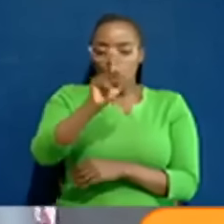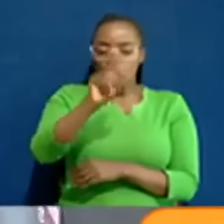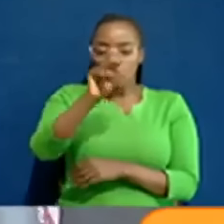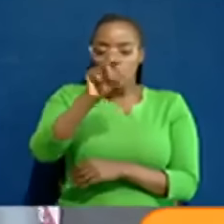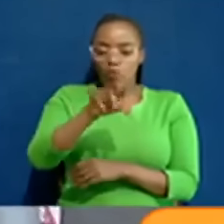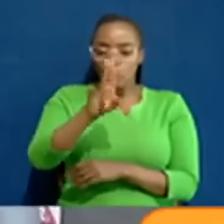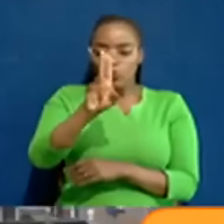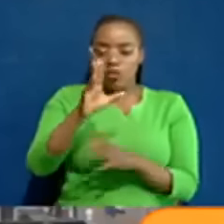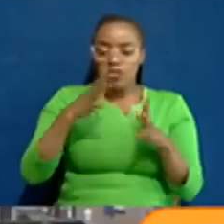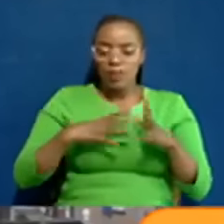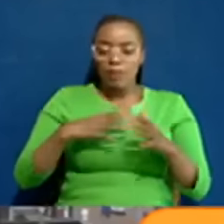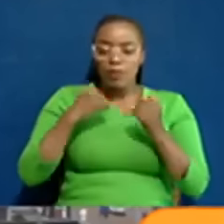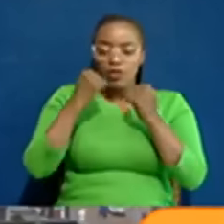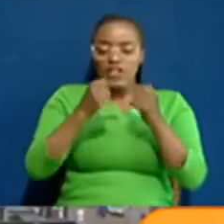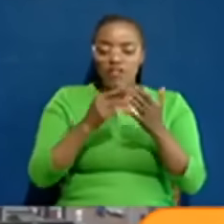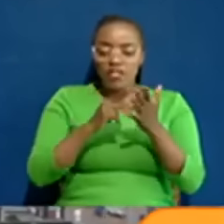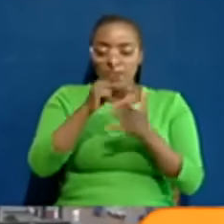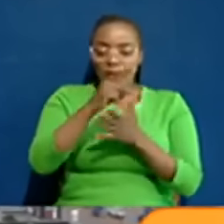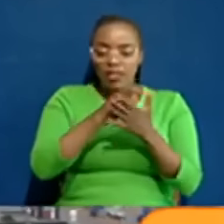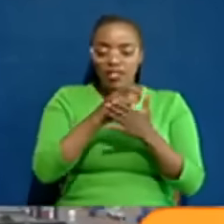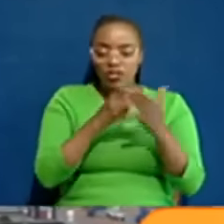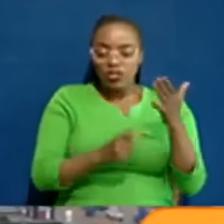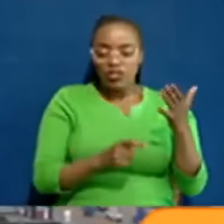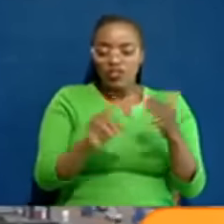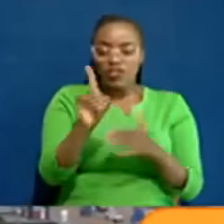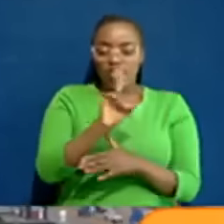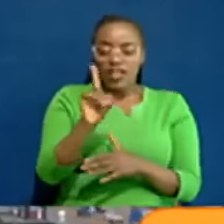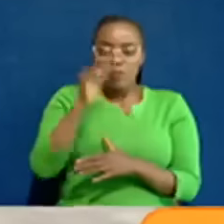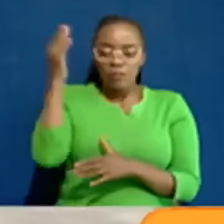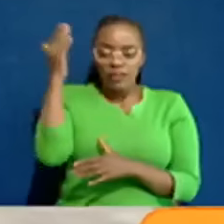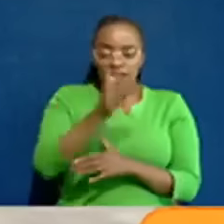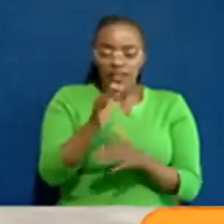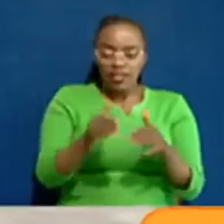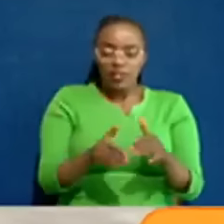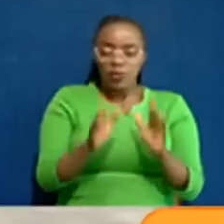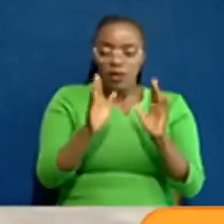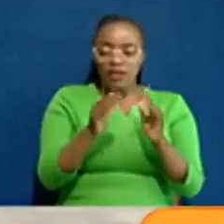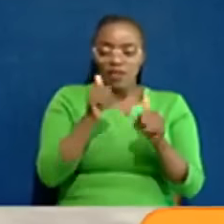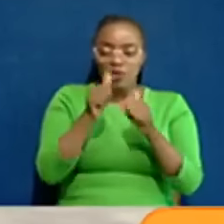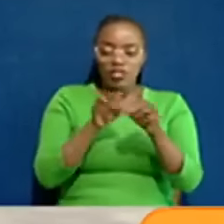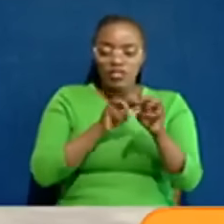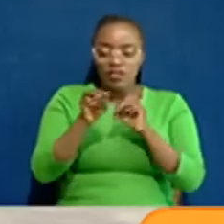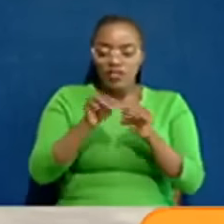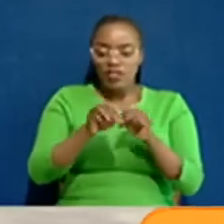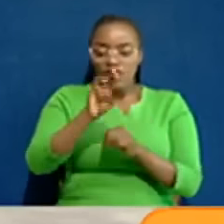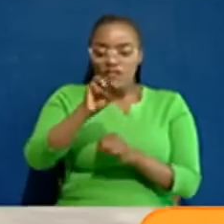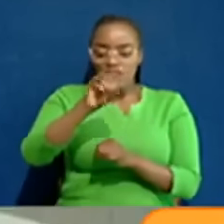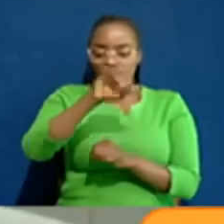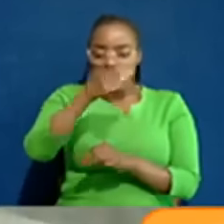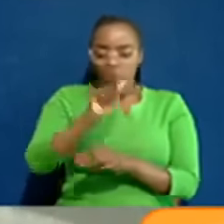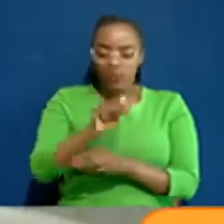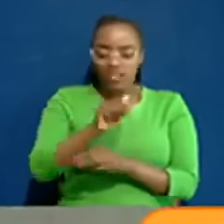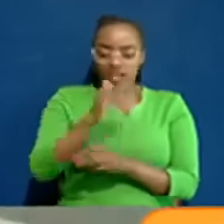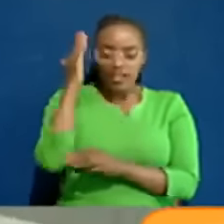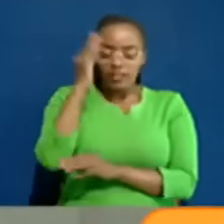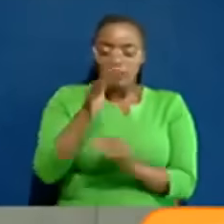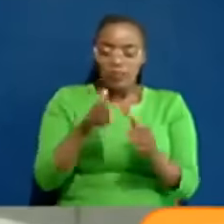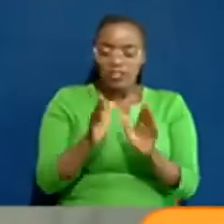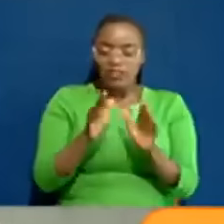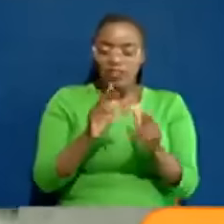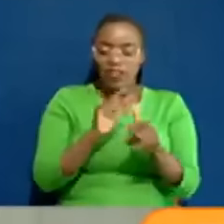Motorists are currently paying toll fees for the Nairobi Expressway, managed by the Moja Expressway Company. Road